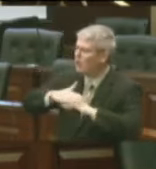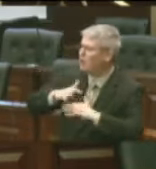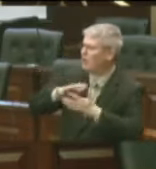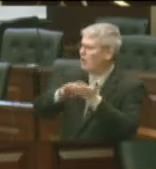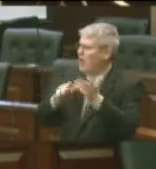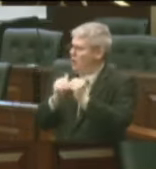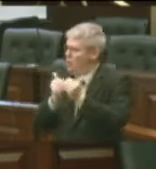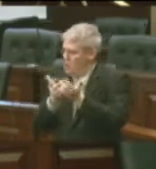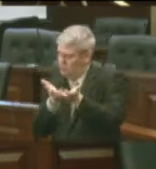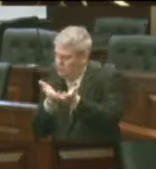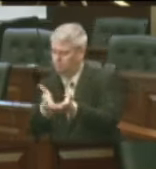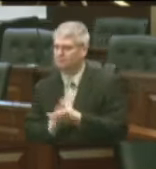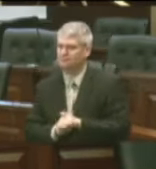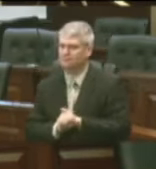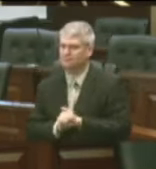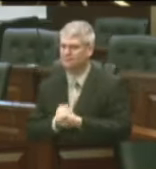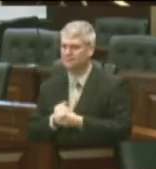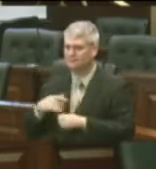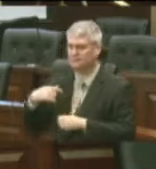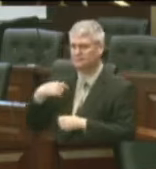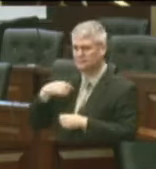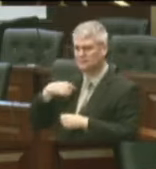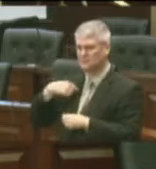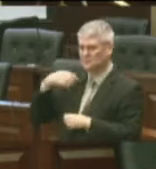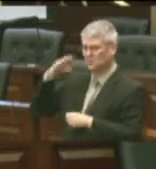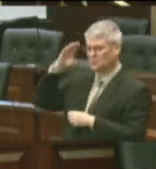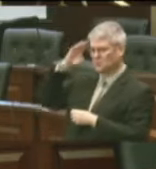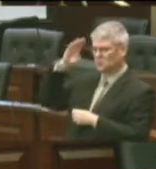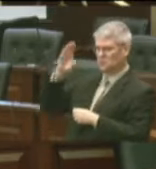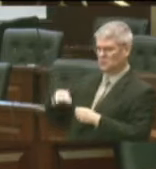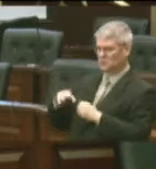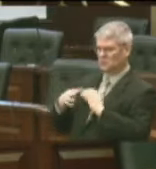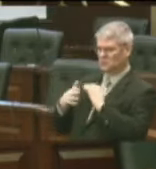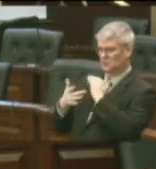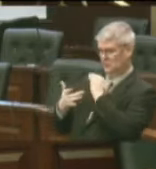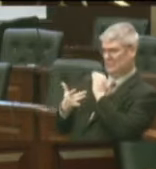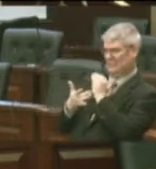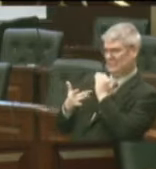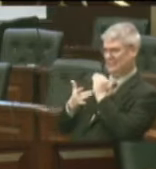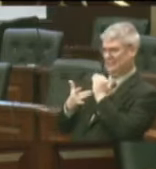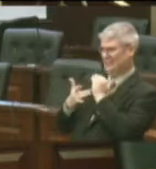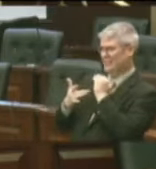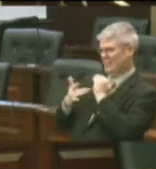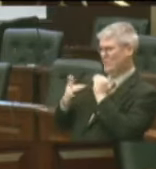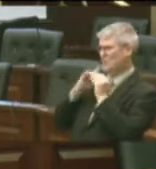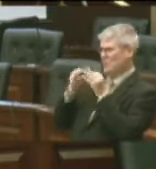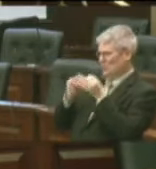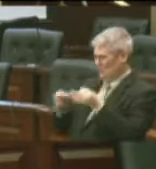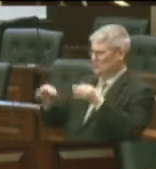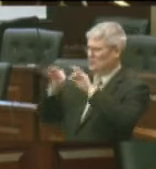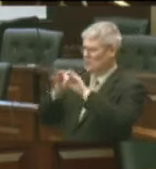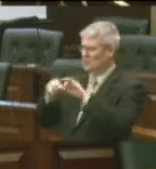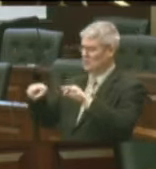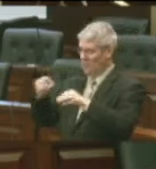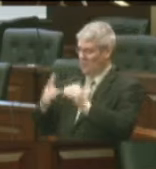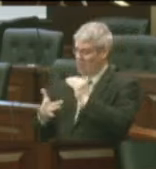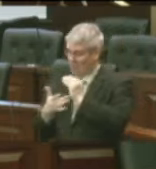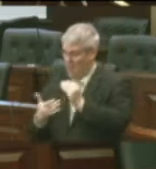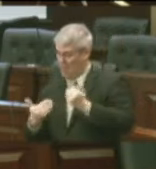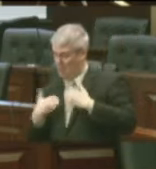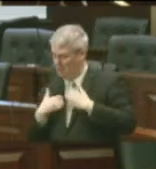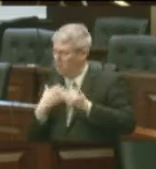something that we're all very dependent upon and looking for ways. As the governor pointed out, the Digital Divide Committee that have been working